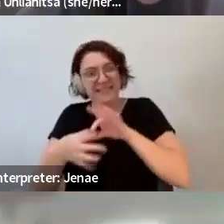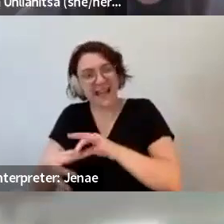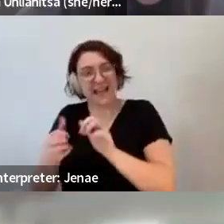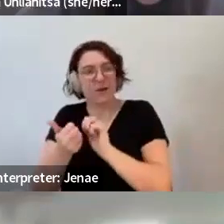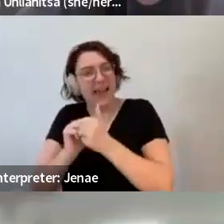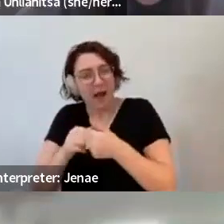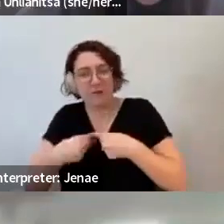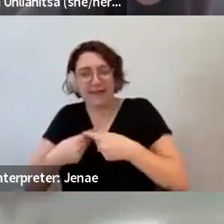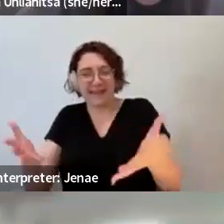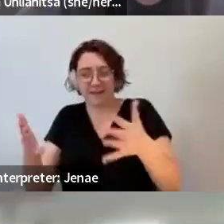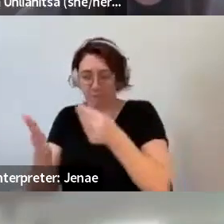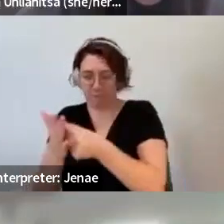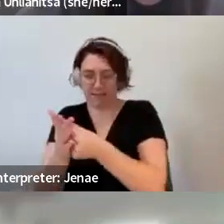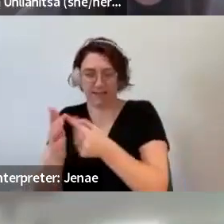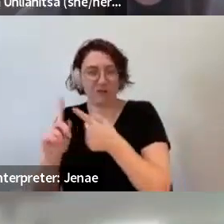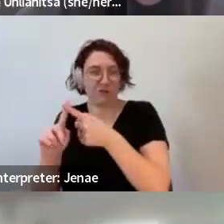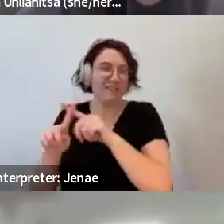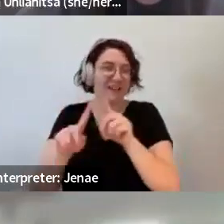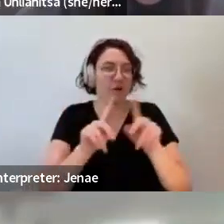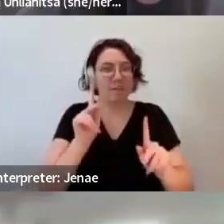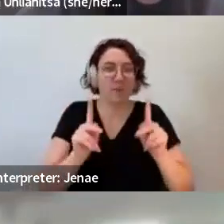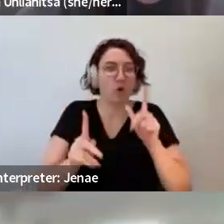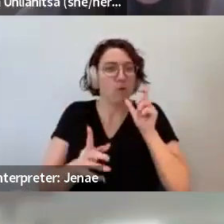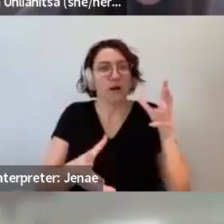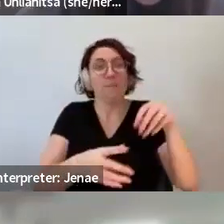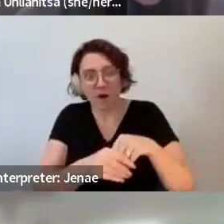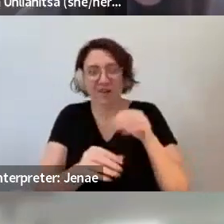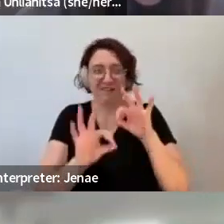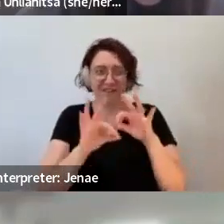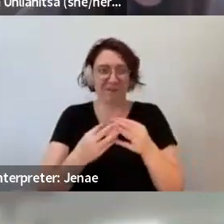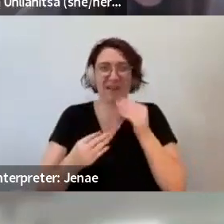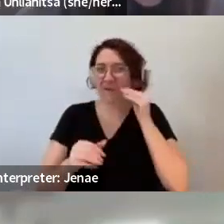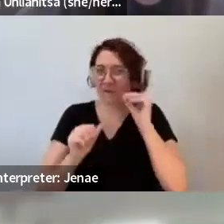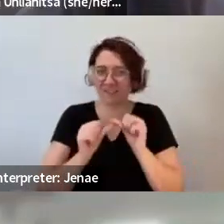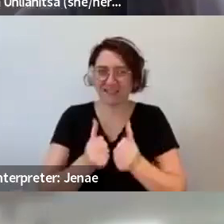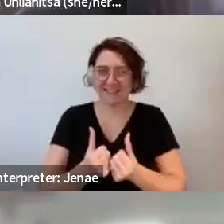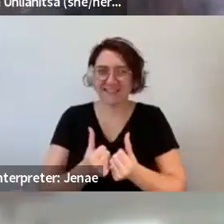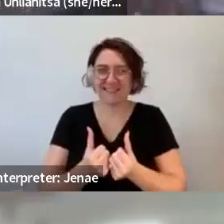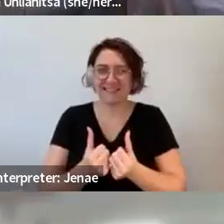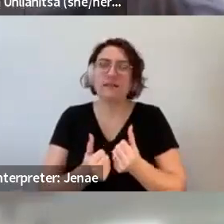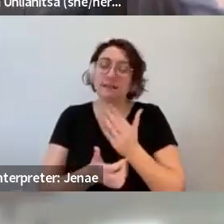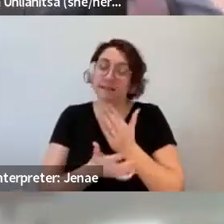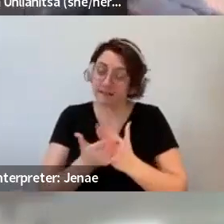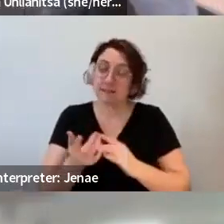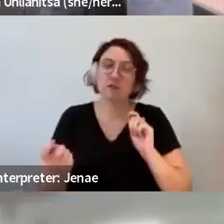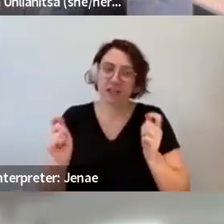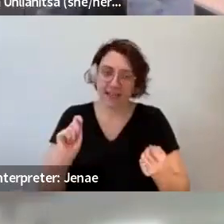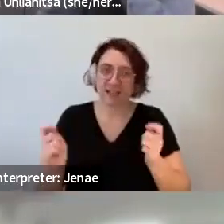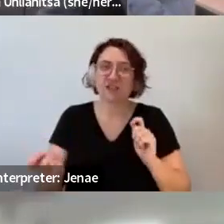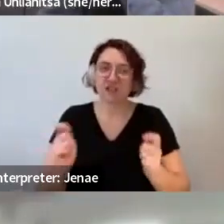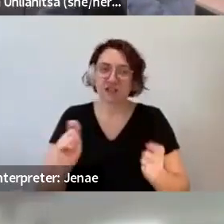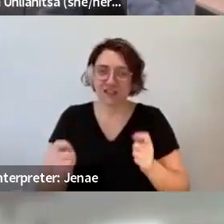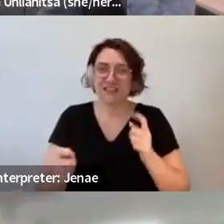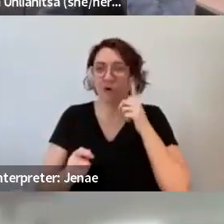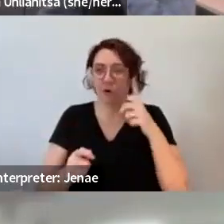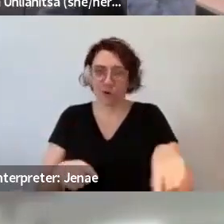money out to the different people that are part of the family home agencies. So there are some changes, for folks